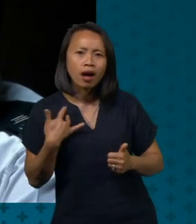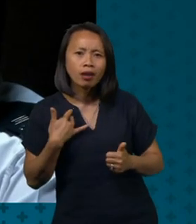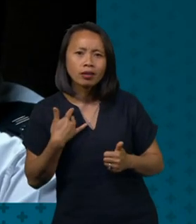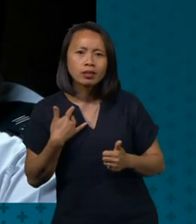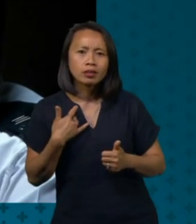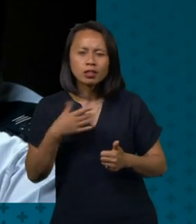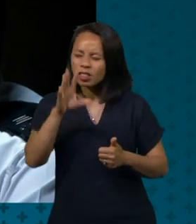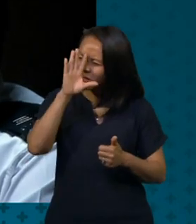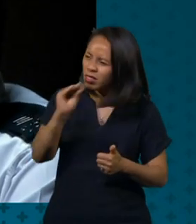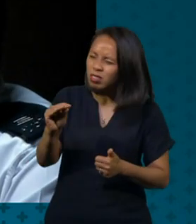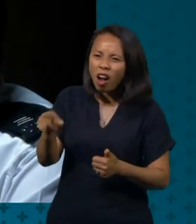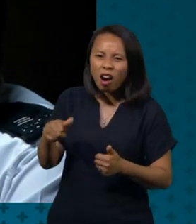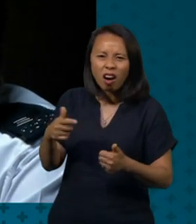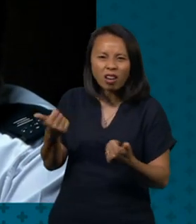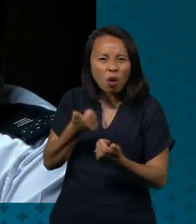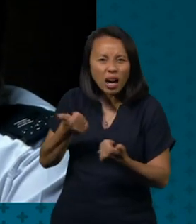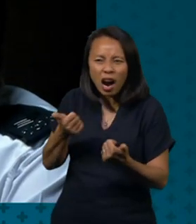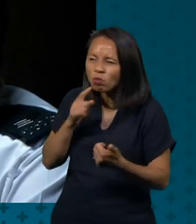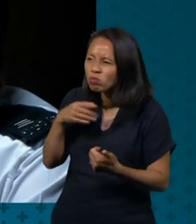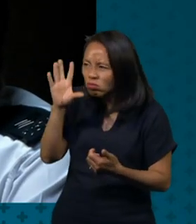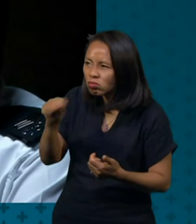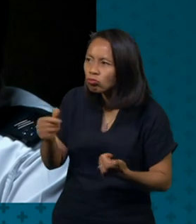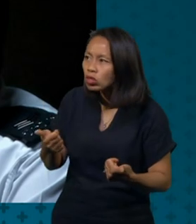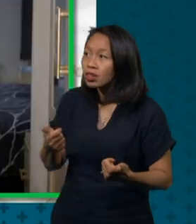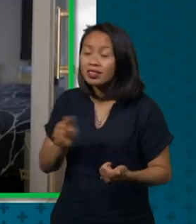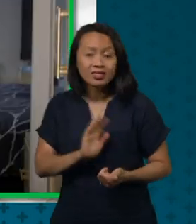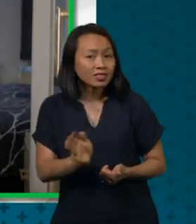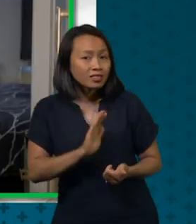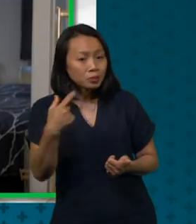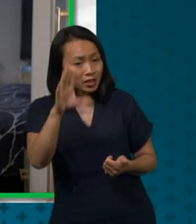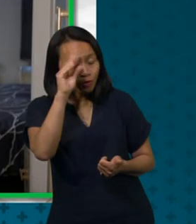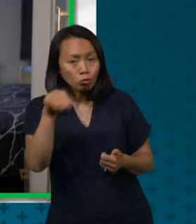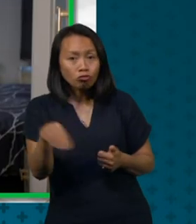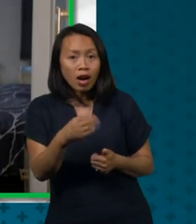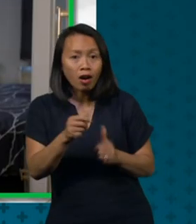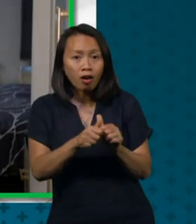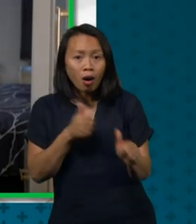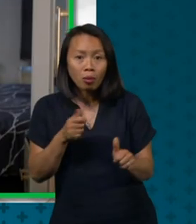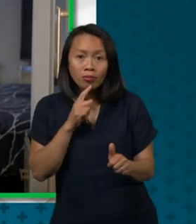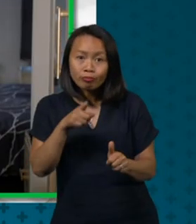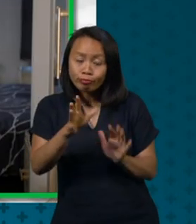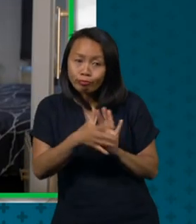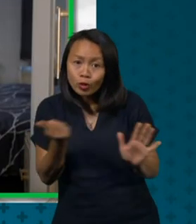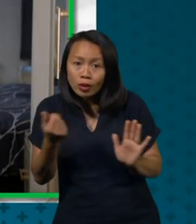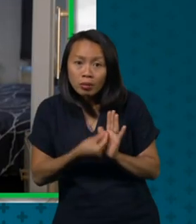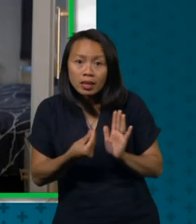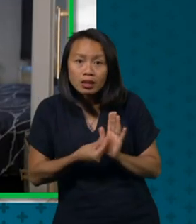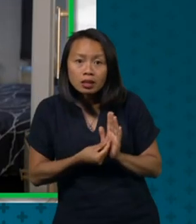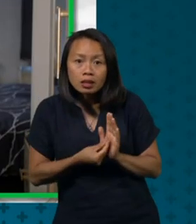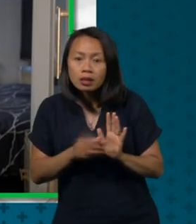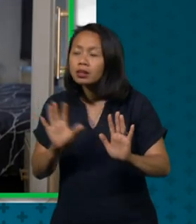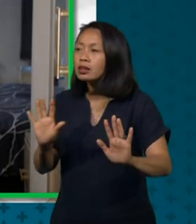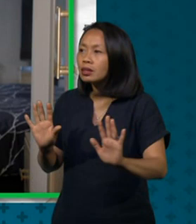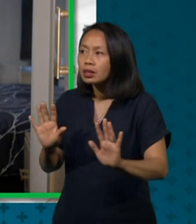so. She told the credit card company that you took the money. And let me tell you, there is nothing like losing yourself in a good